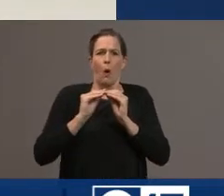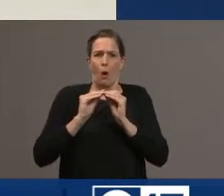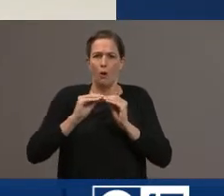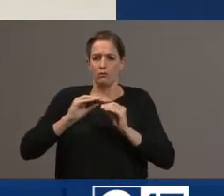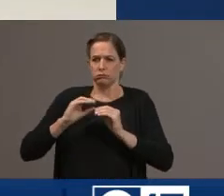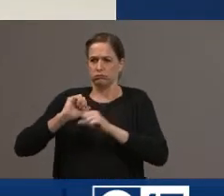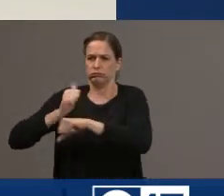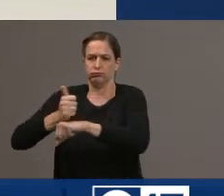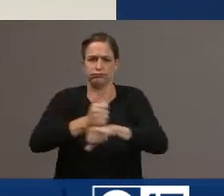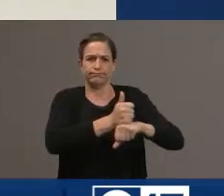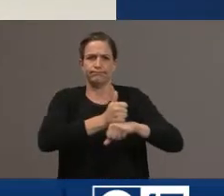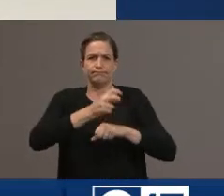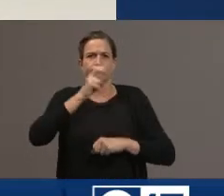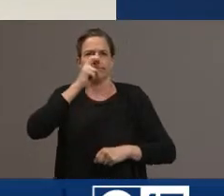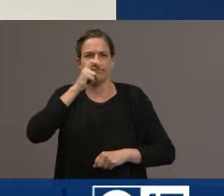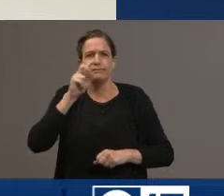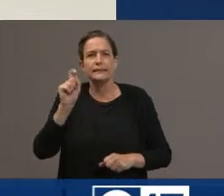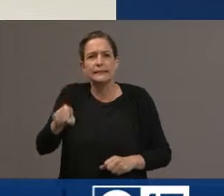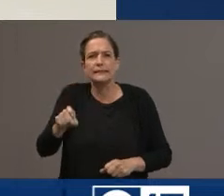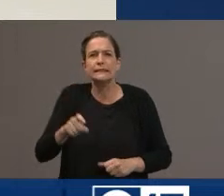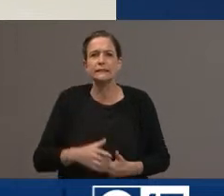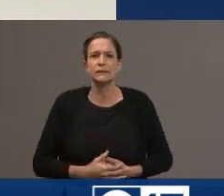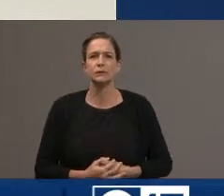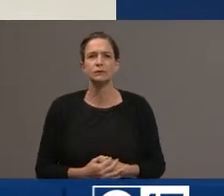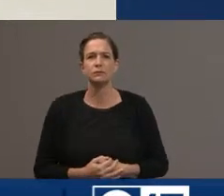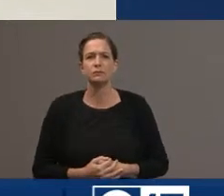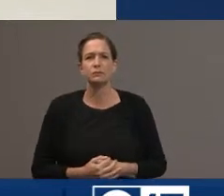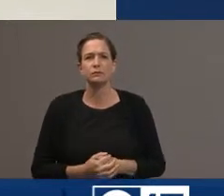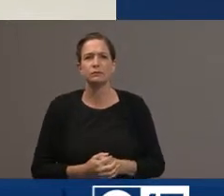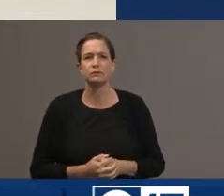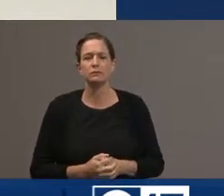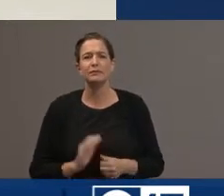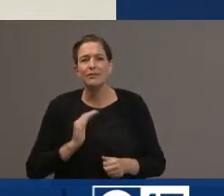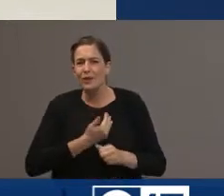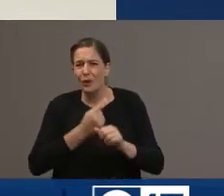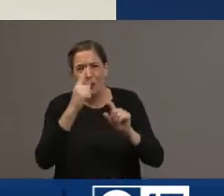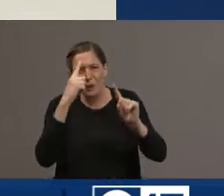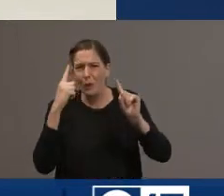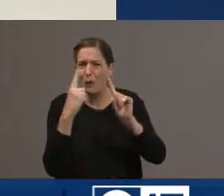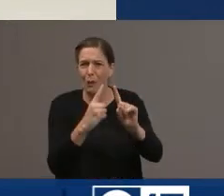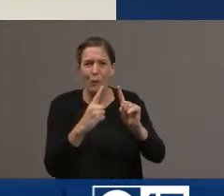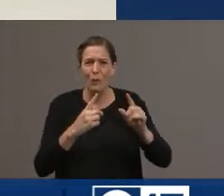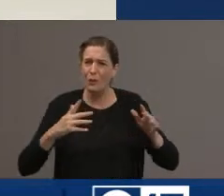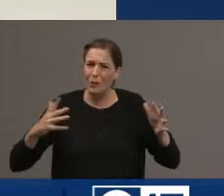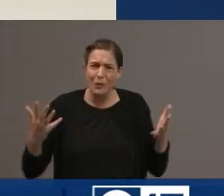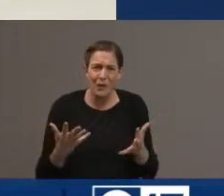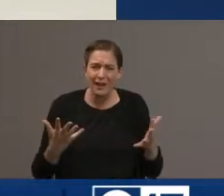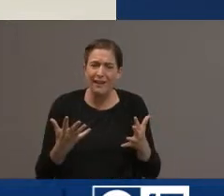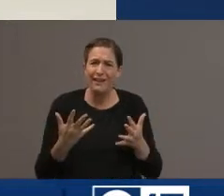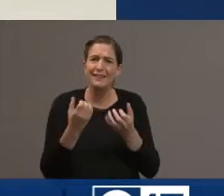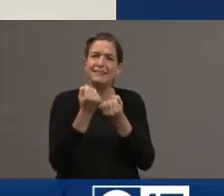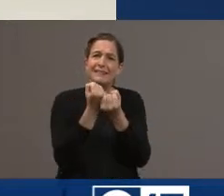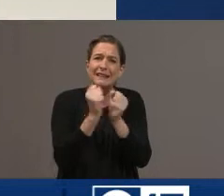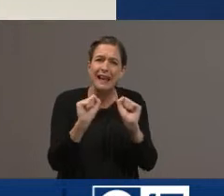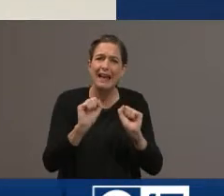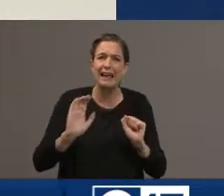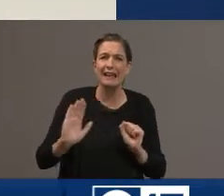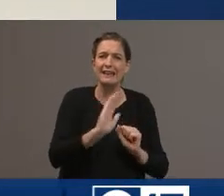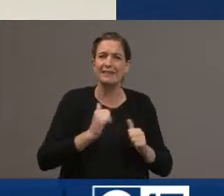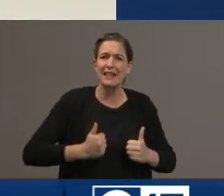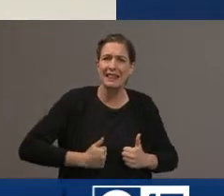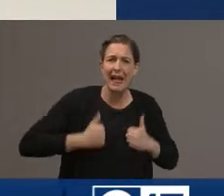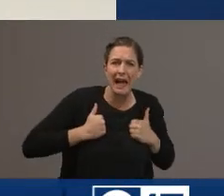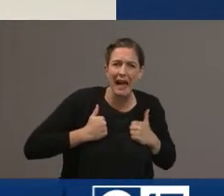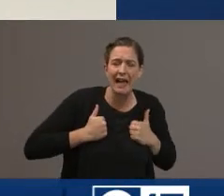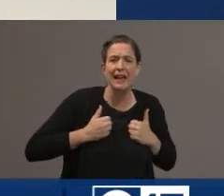The objective here is that we want to save lives and protect livelihoods. This